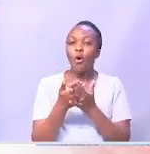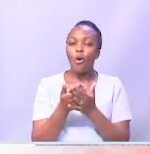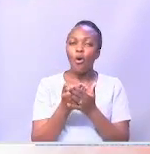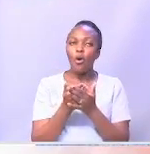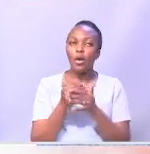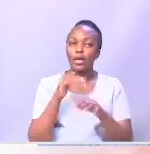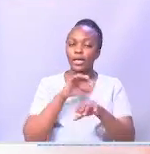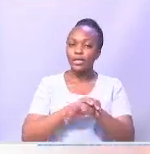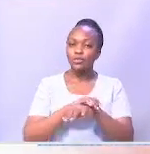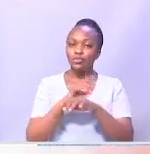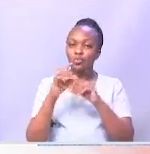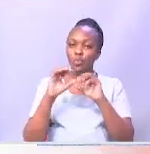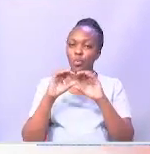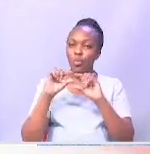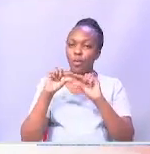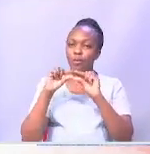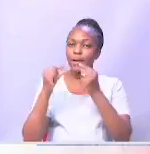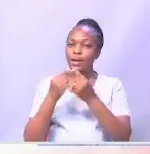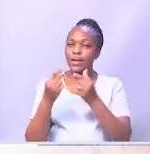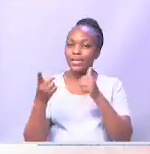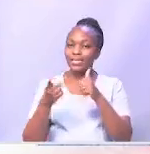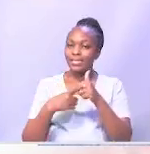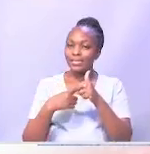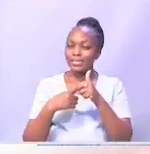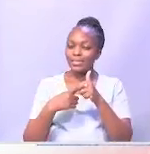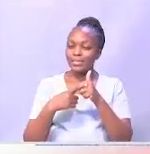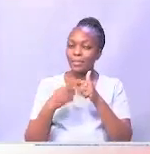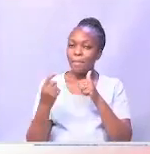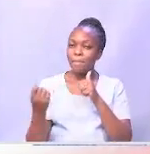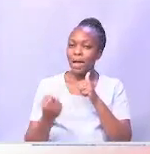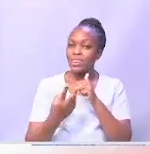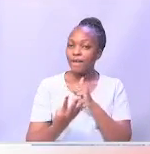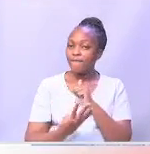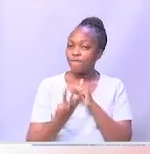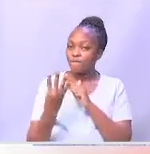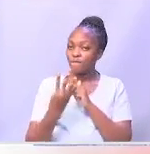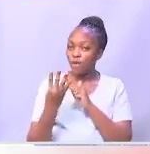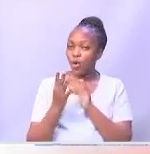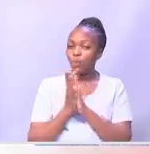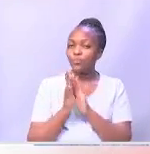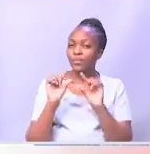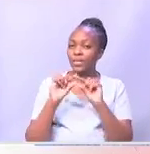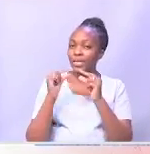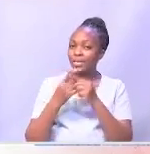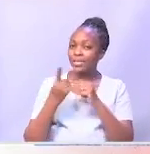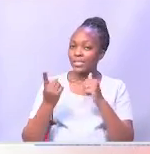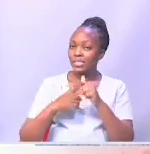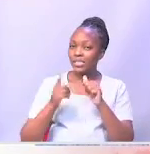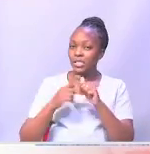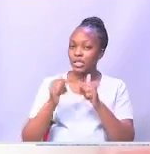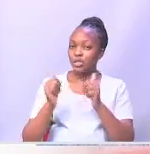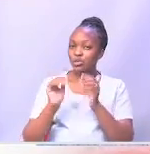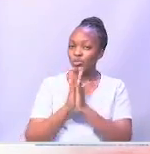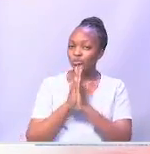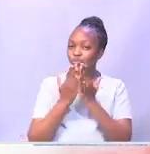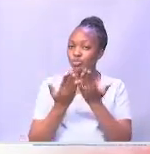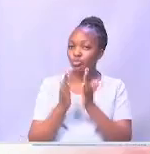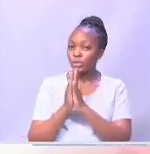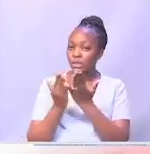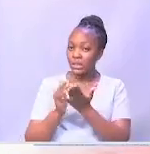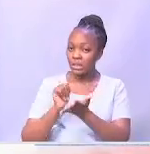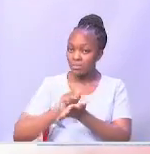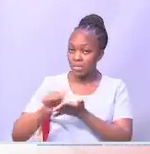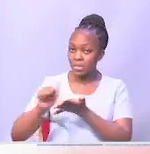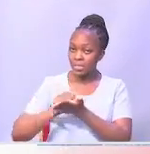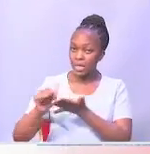year, in April next year, the grade 6 textbooks, which are currently being printed, will have been distributed to